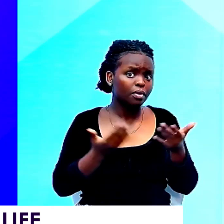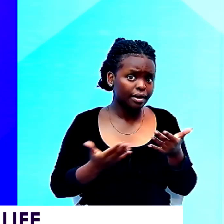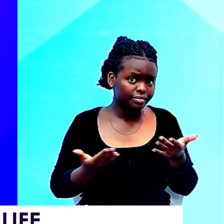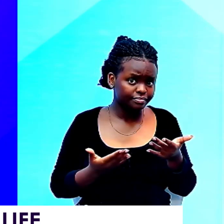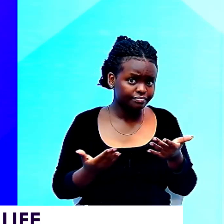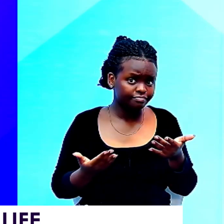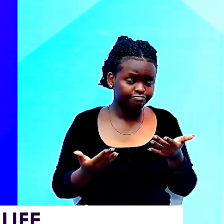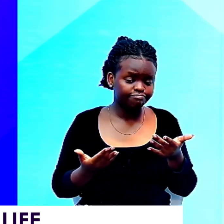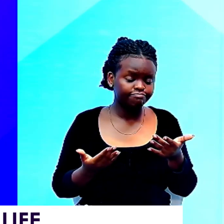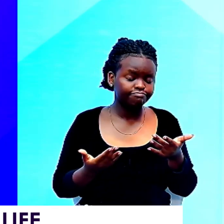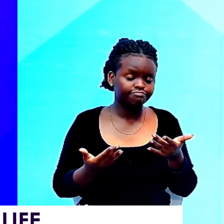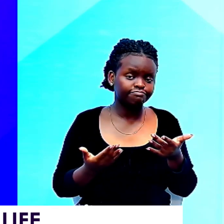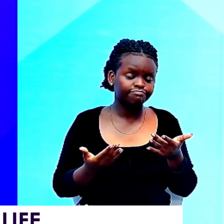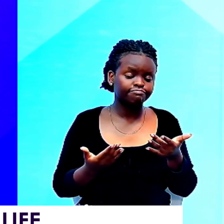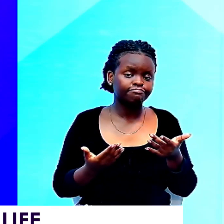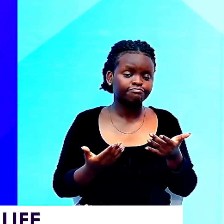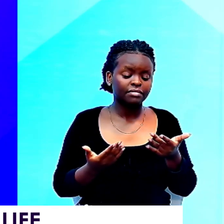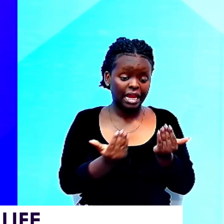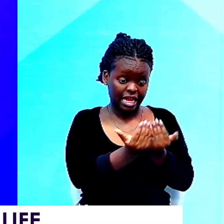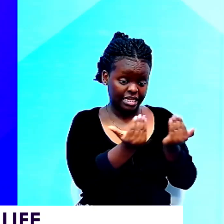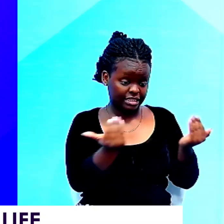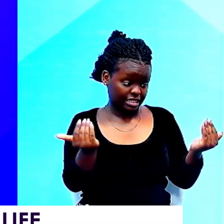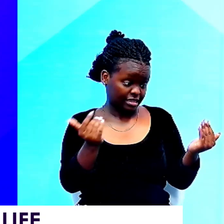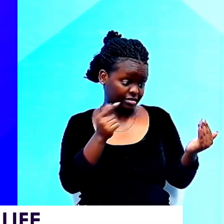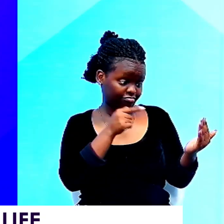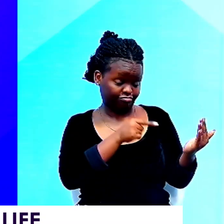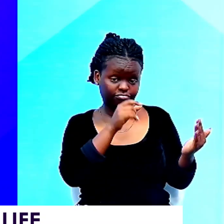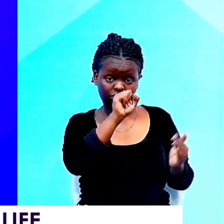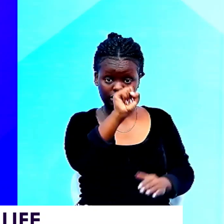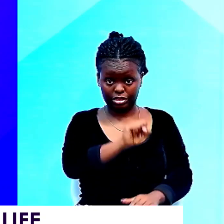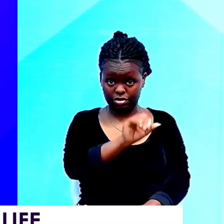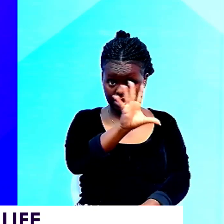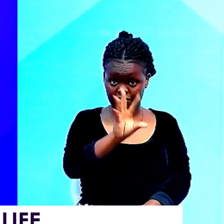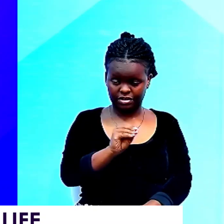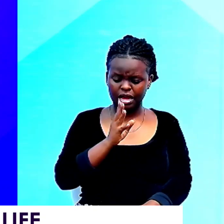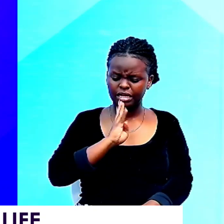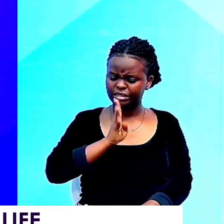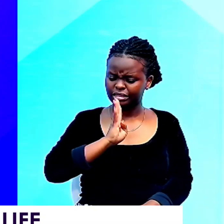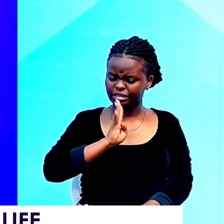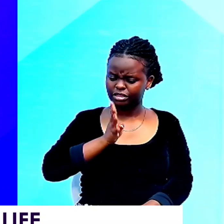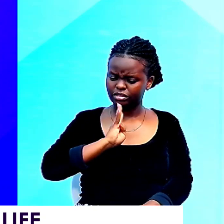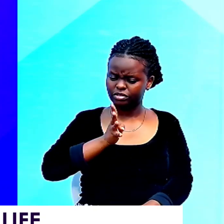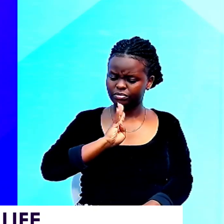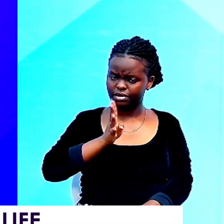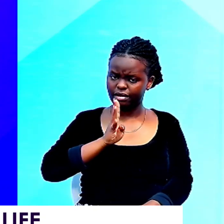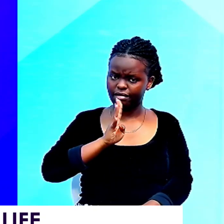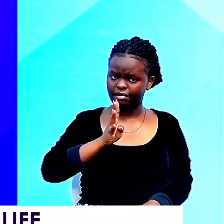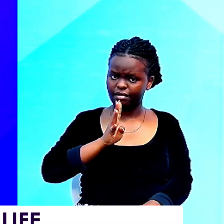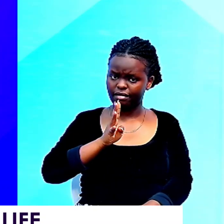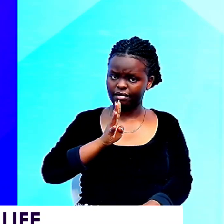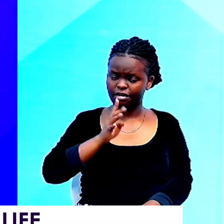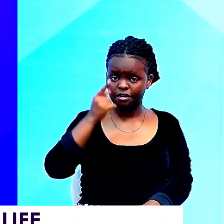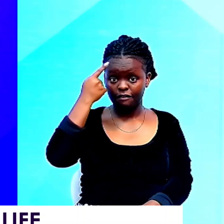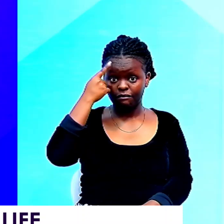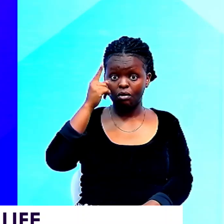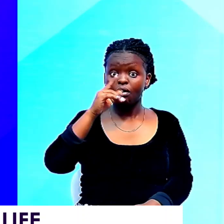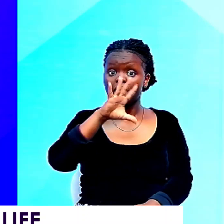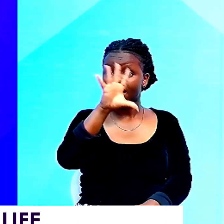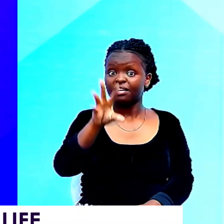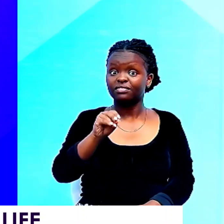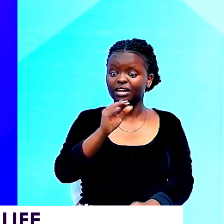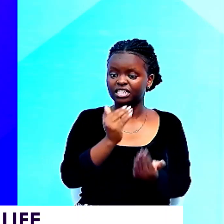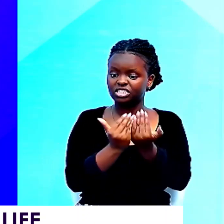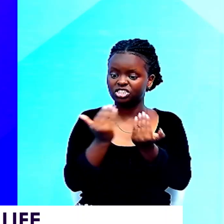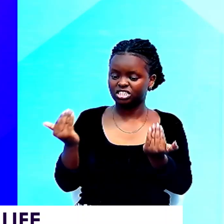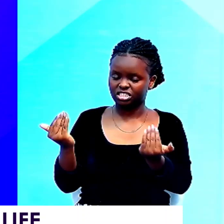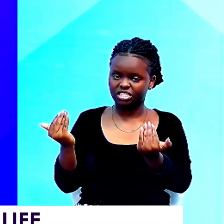It came from the fact that the child in South Africa spoke on behalf of the African children. Right. So